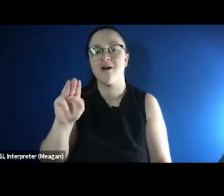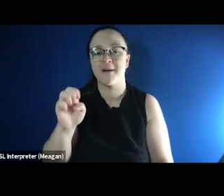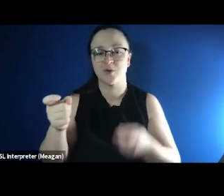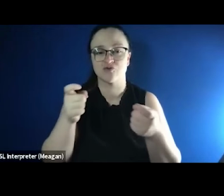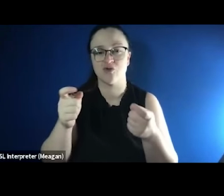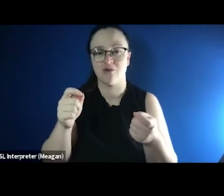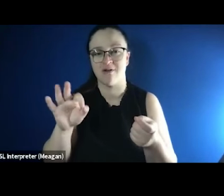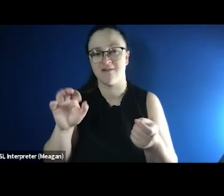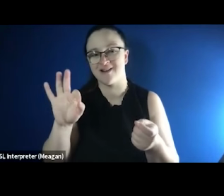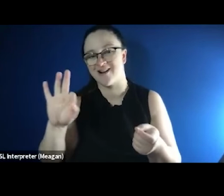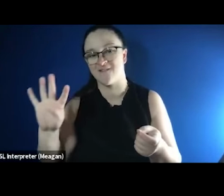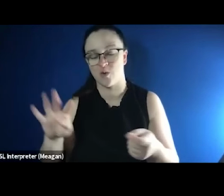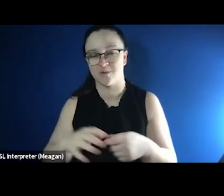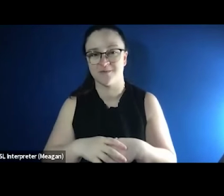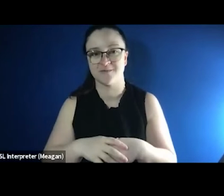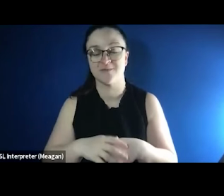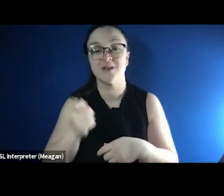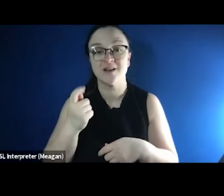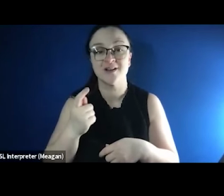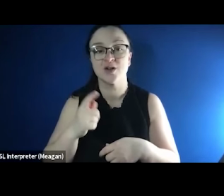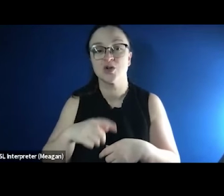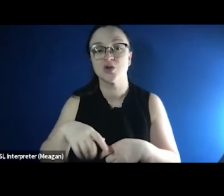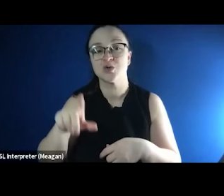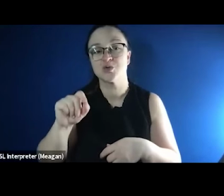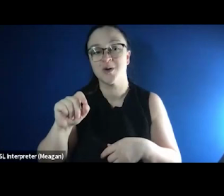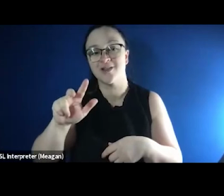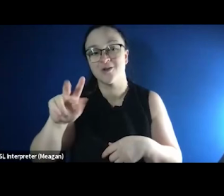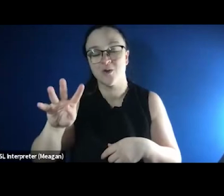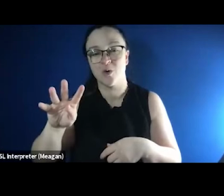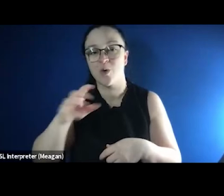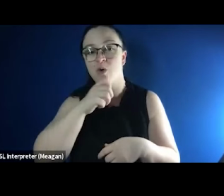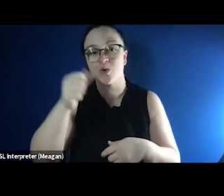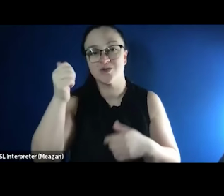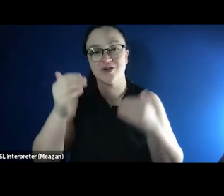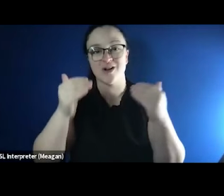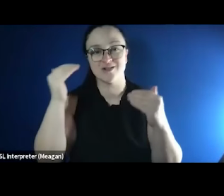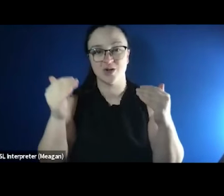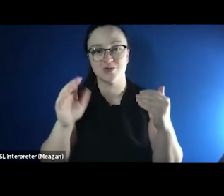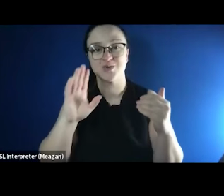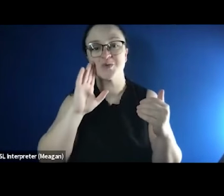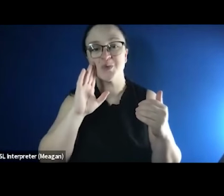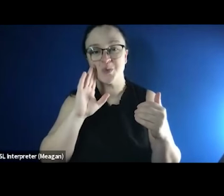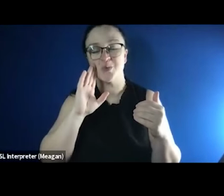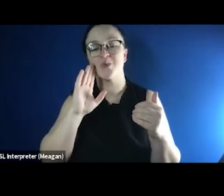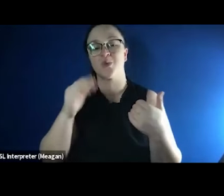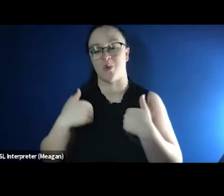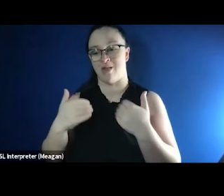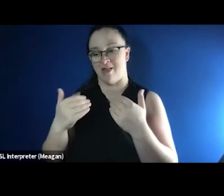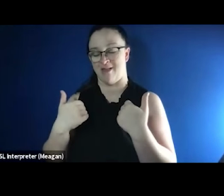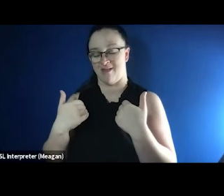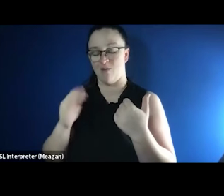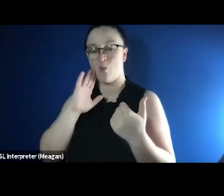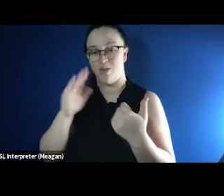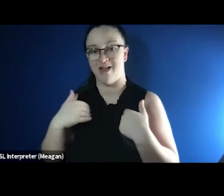by 2034, older adults aged 65 and older will outnumber those aged 18 and under, and